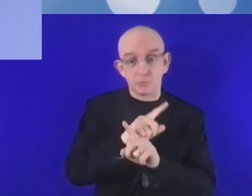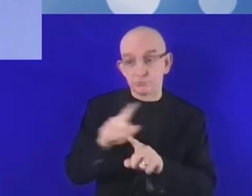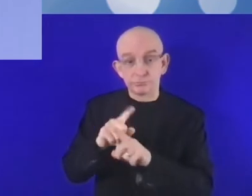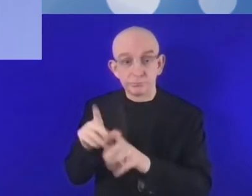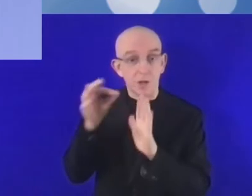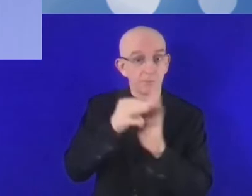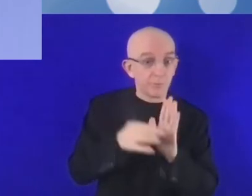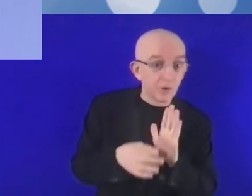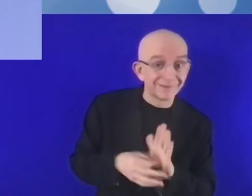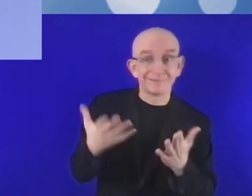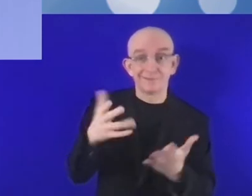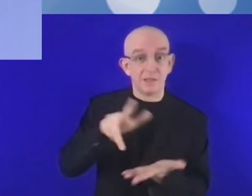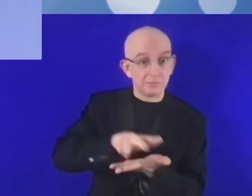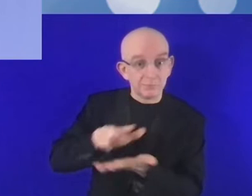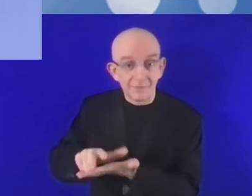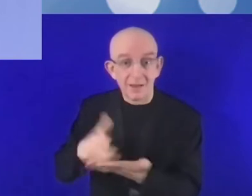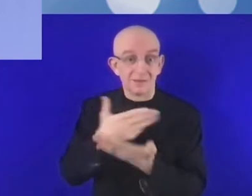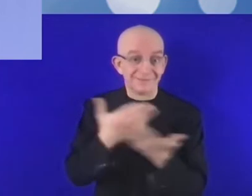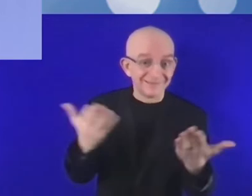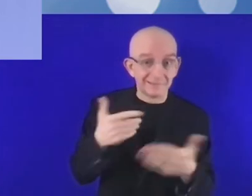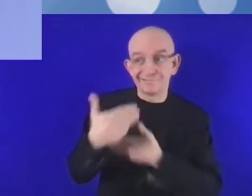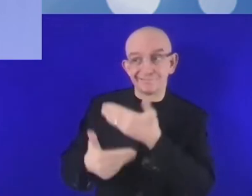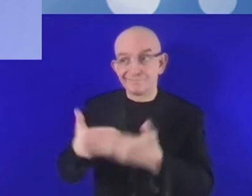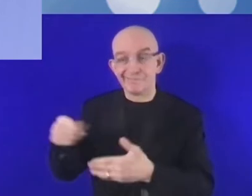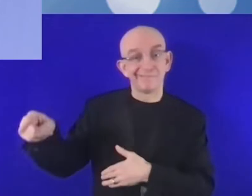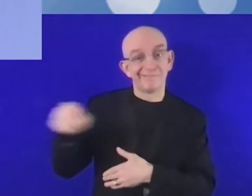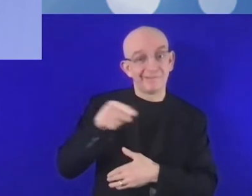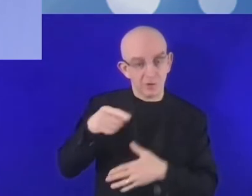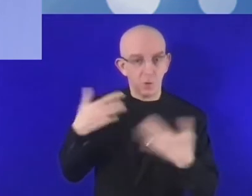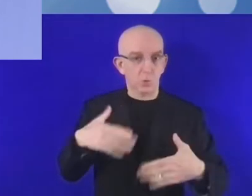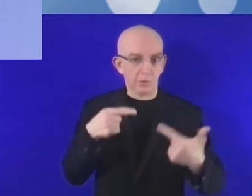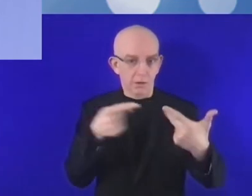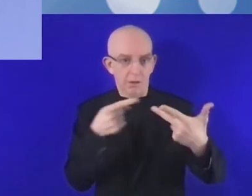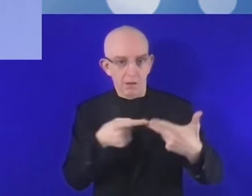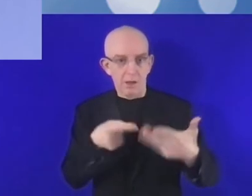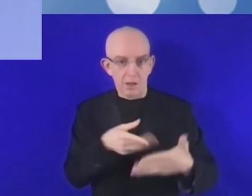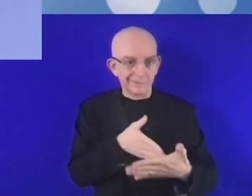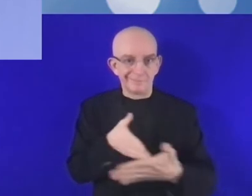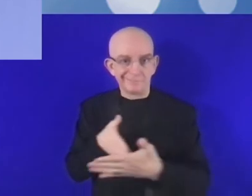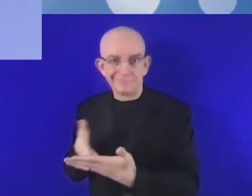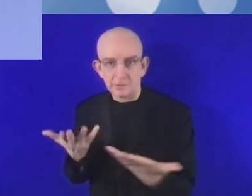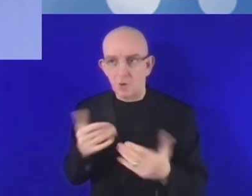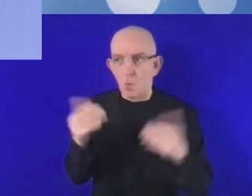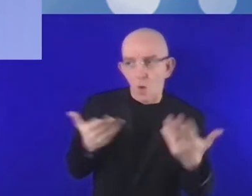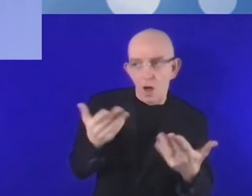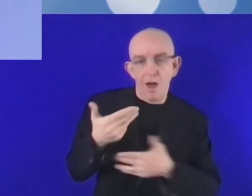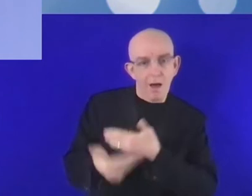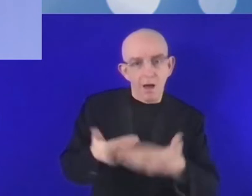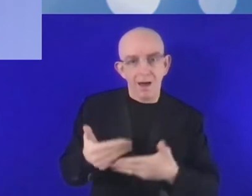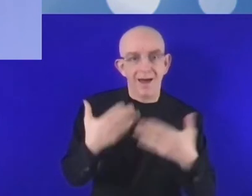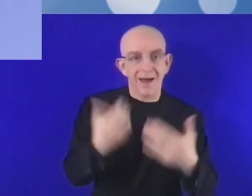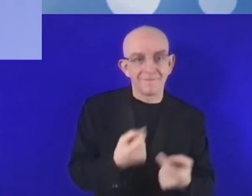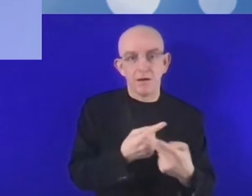failing to address this issue could be a challenge for digital transformation regardless the regulatory